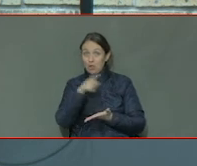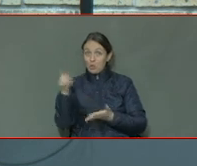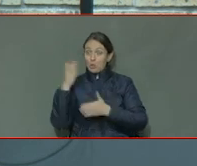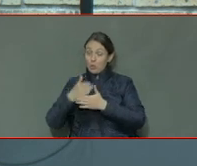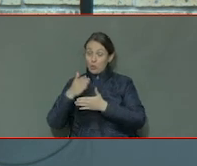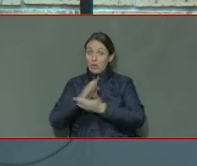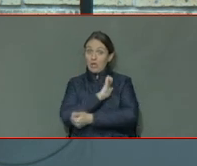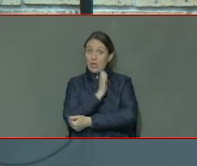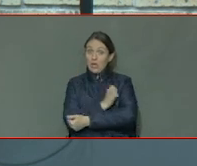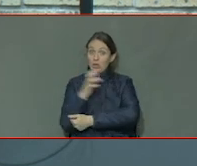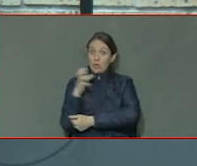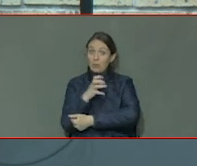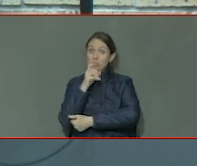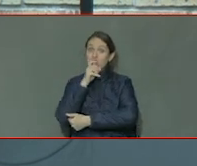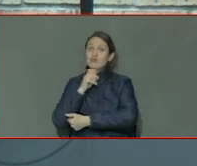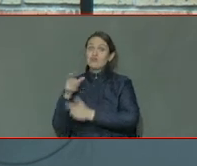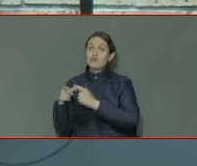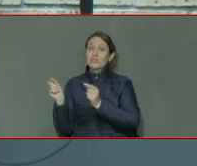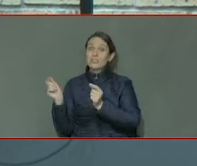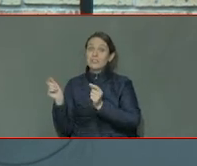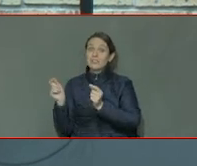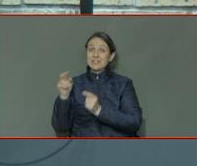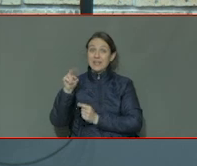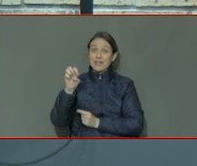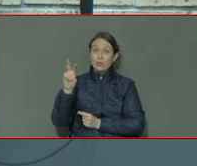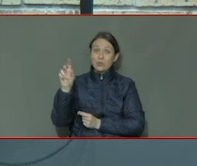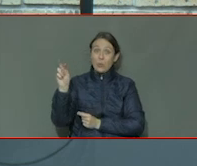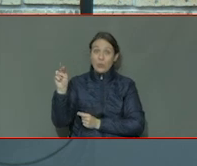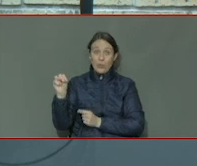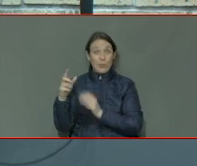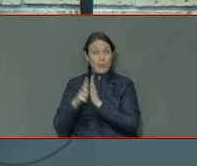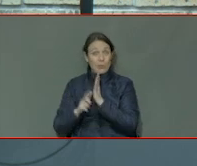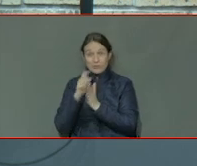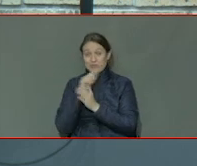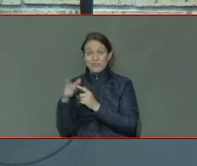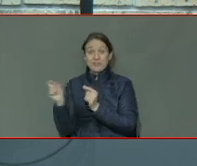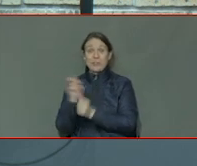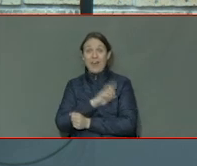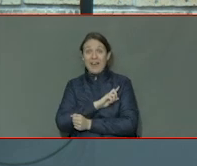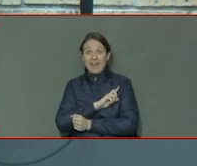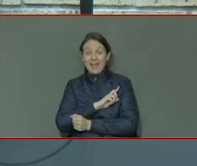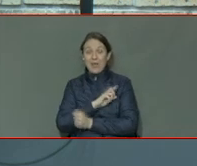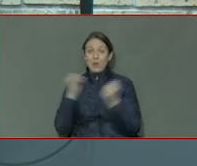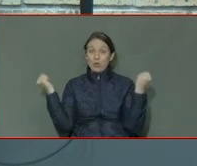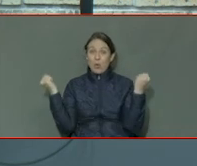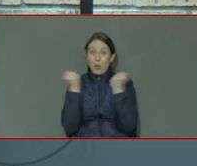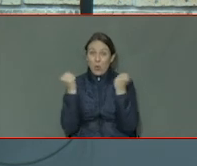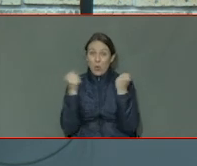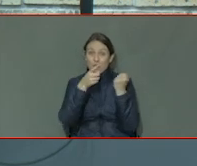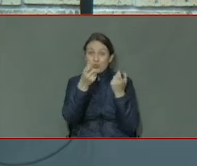power. Except Newton's laws also, but it was cold. You rubbed your hands